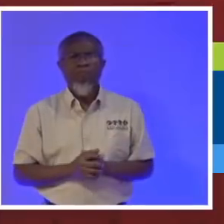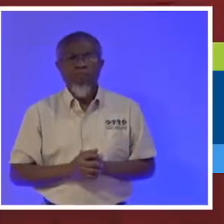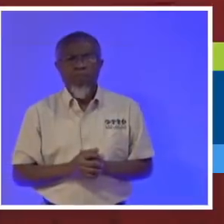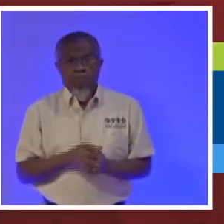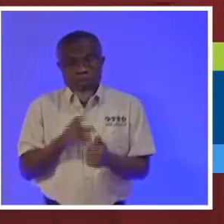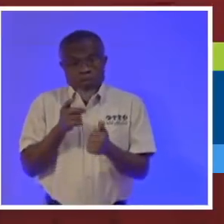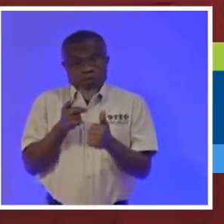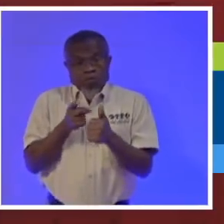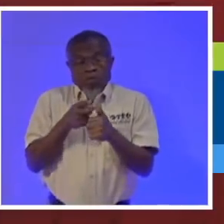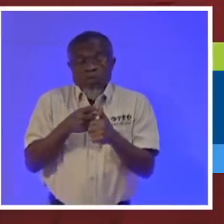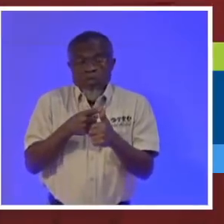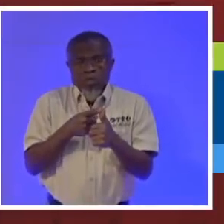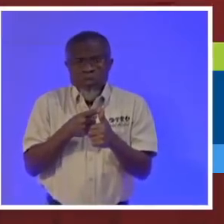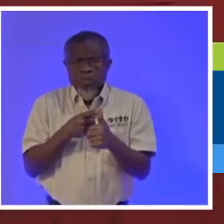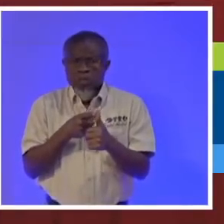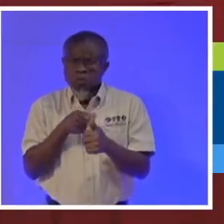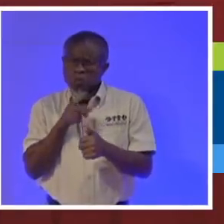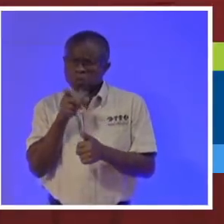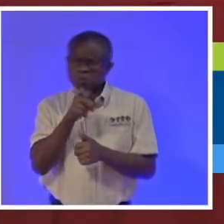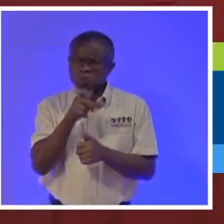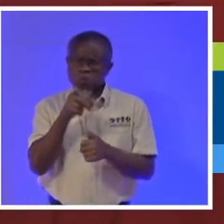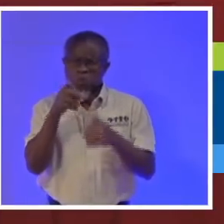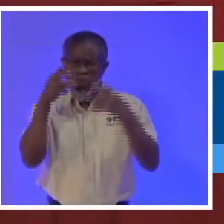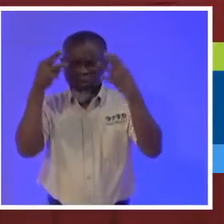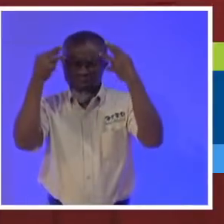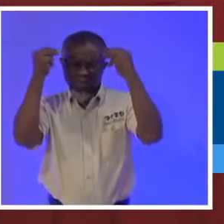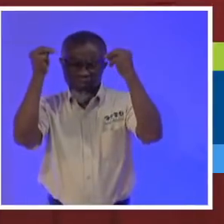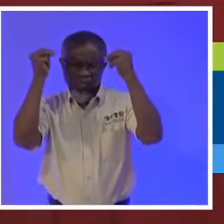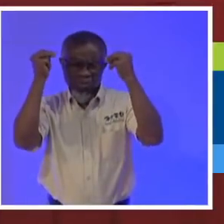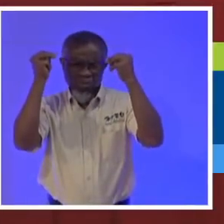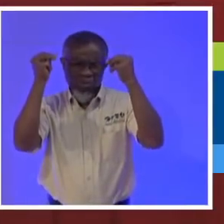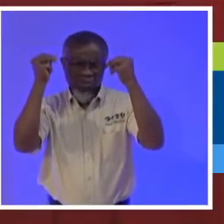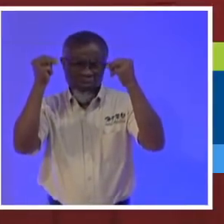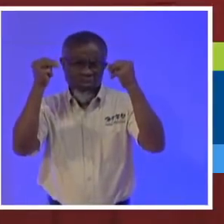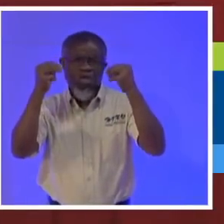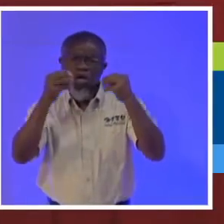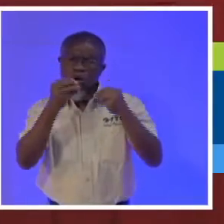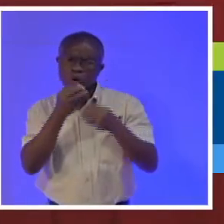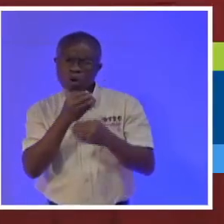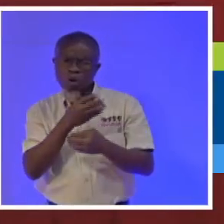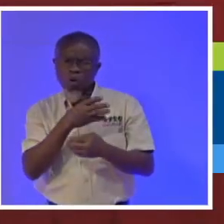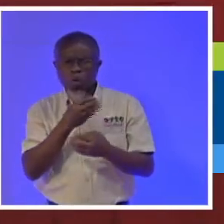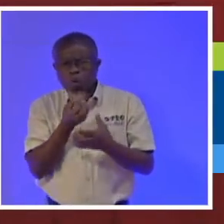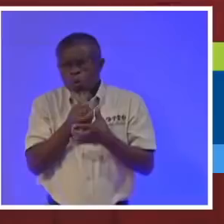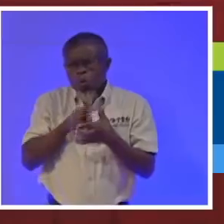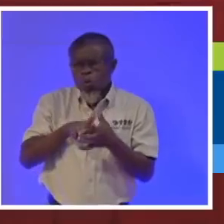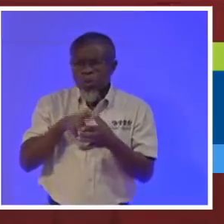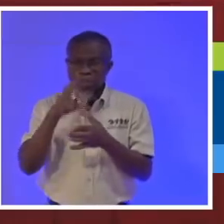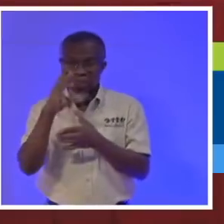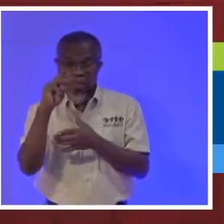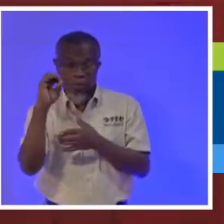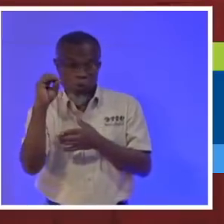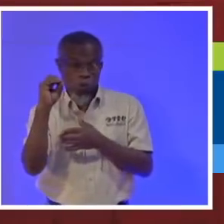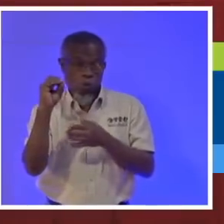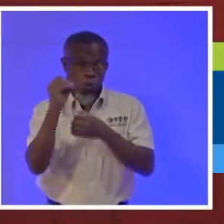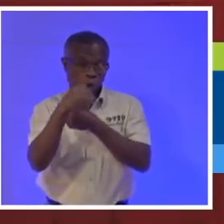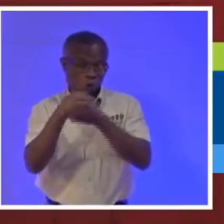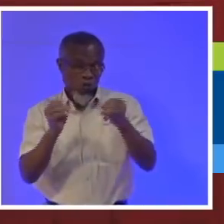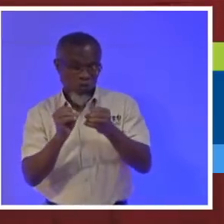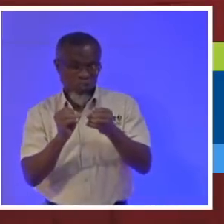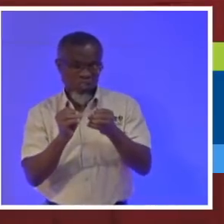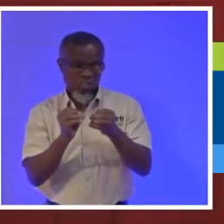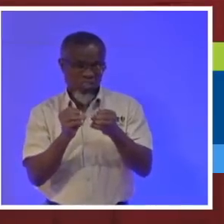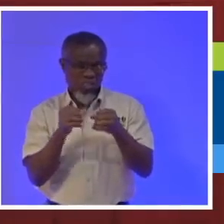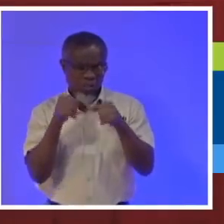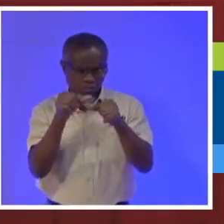the Health Ministry or the CMO's office regularly following up or checking on these private labs that are